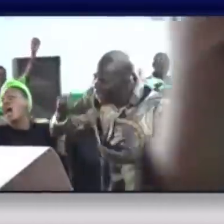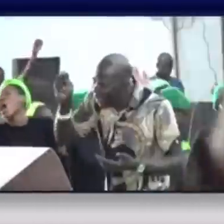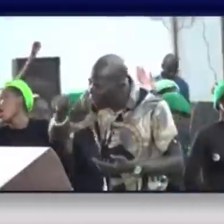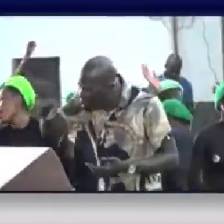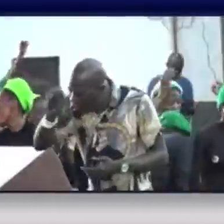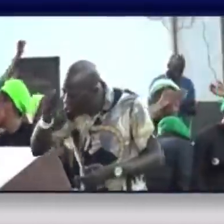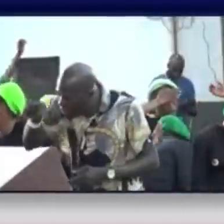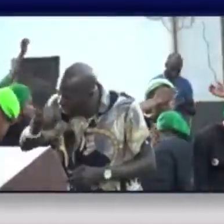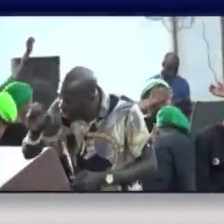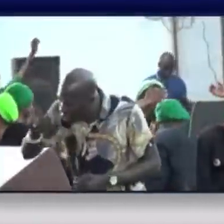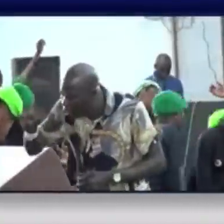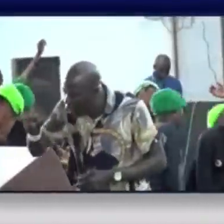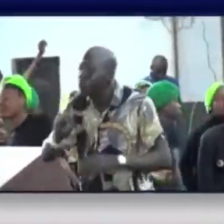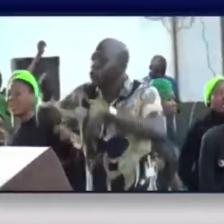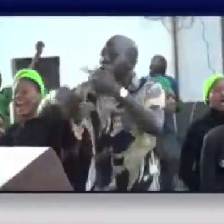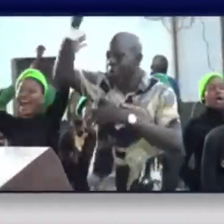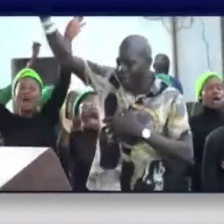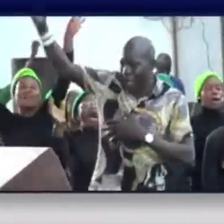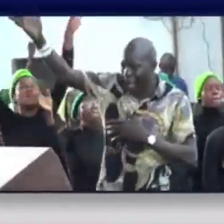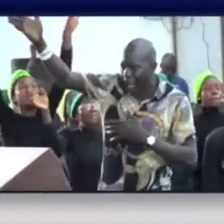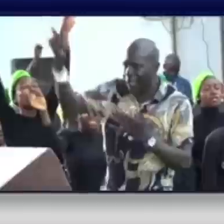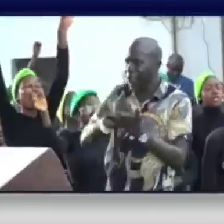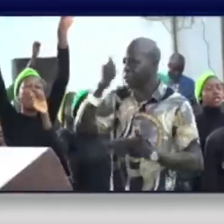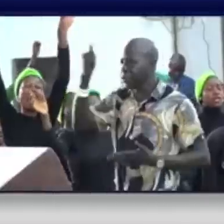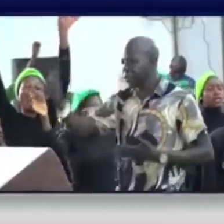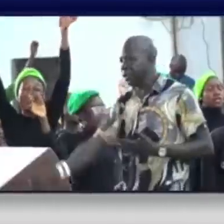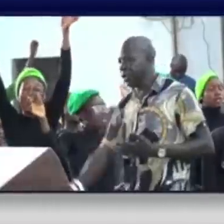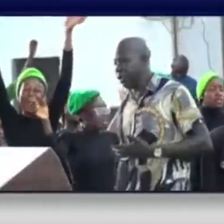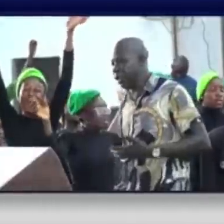yes I needed you oya koja sibe